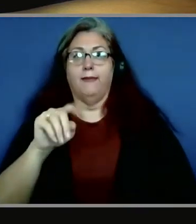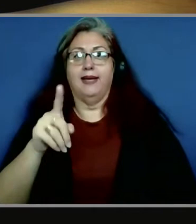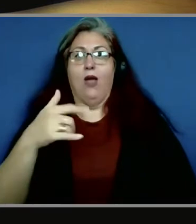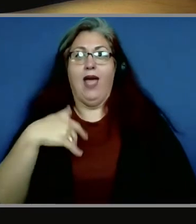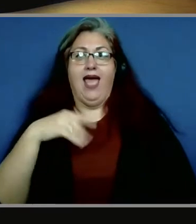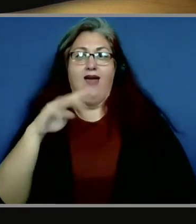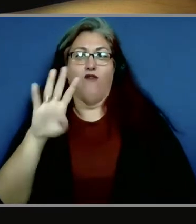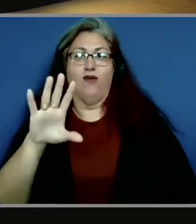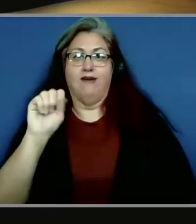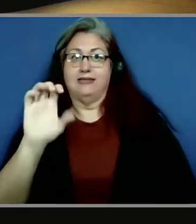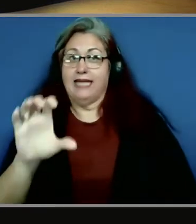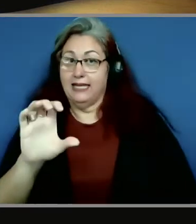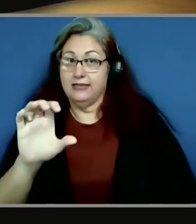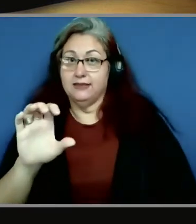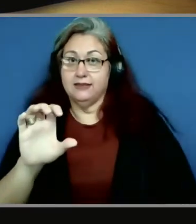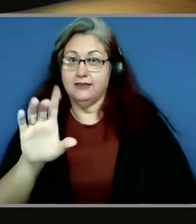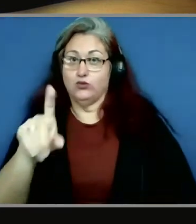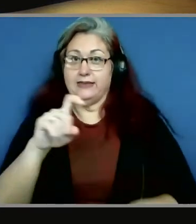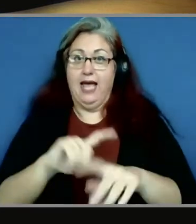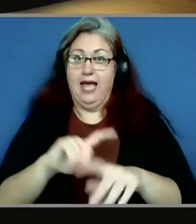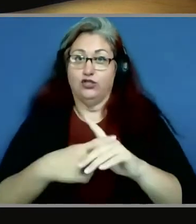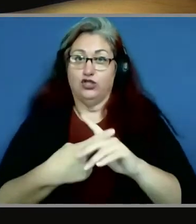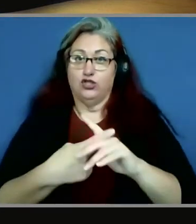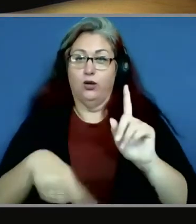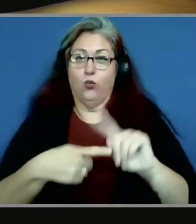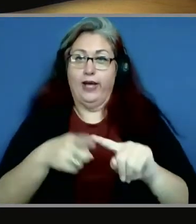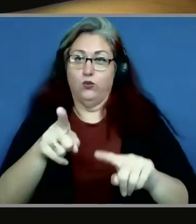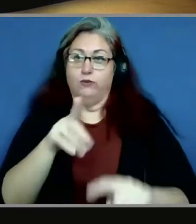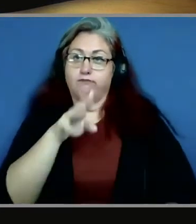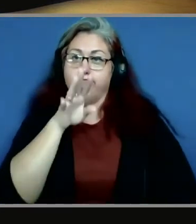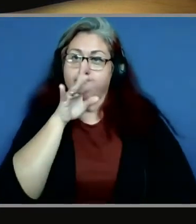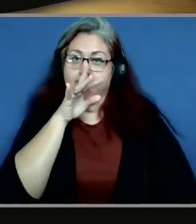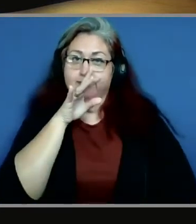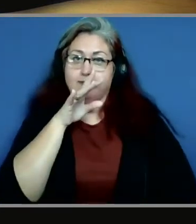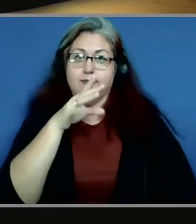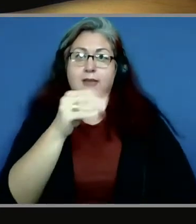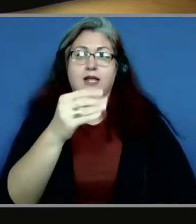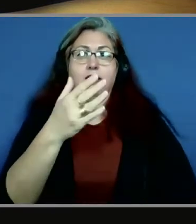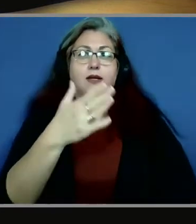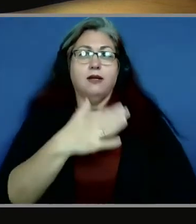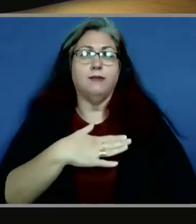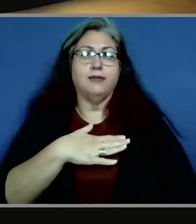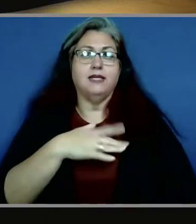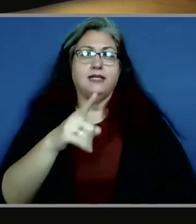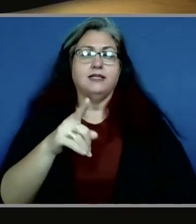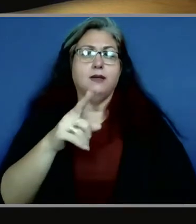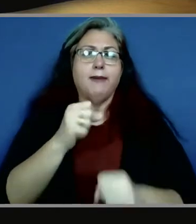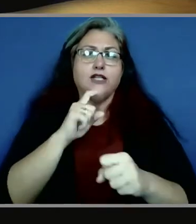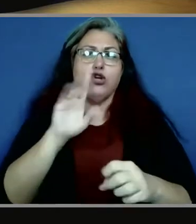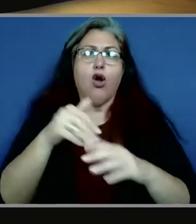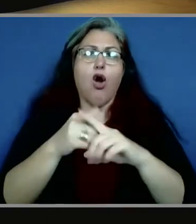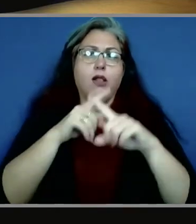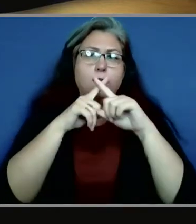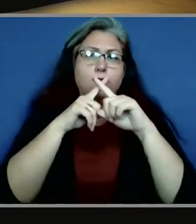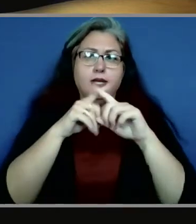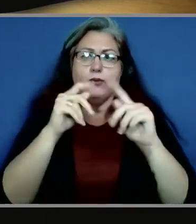45 seconds. Your time starts when you speak. And let's make sure everybody is muted.